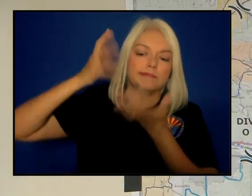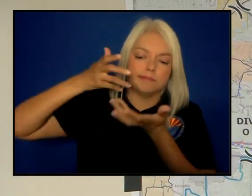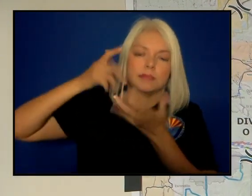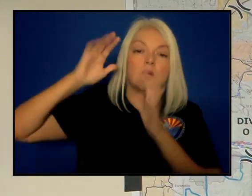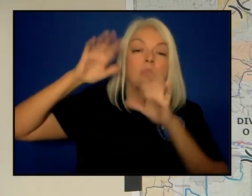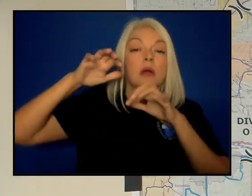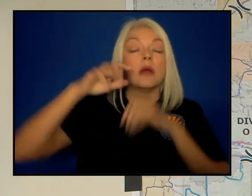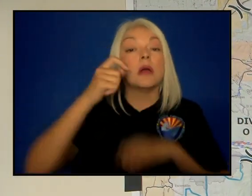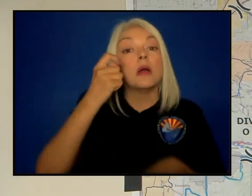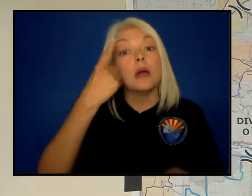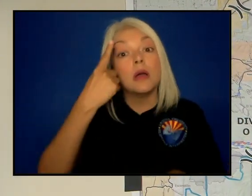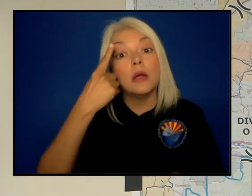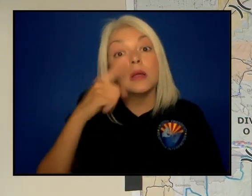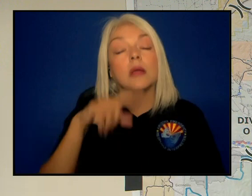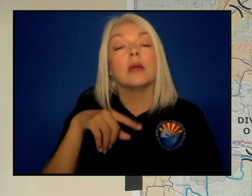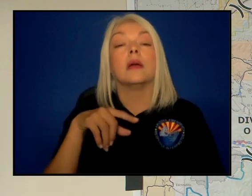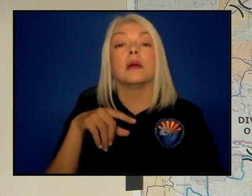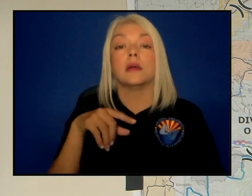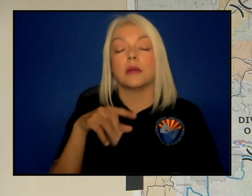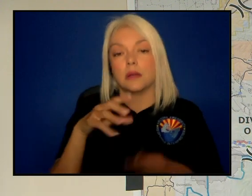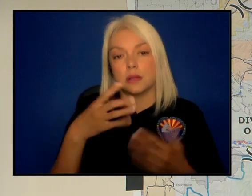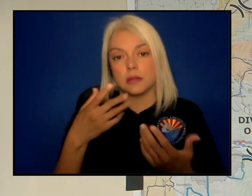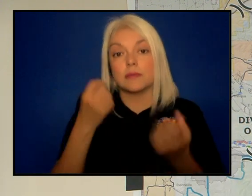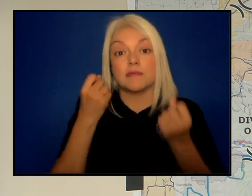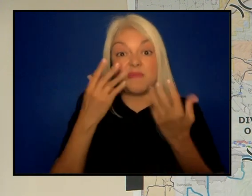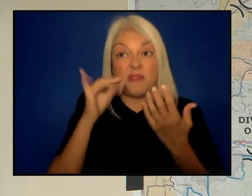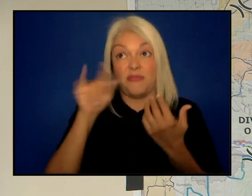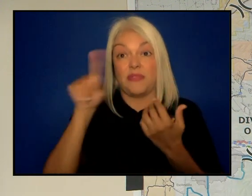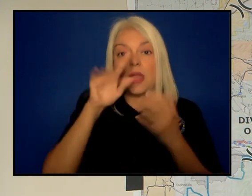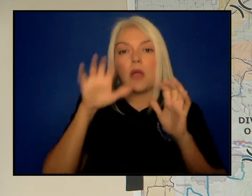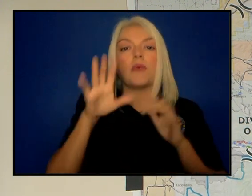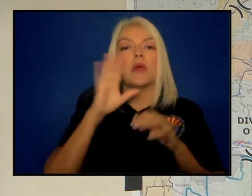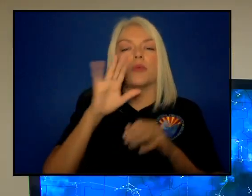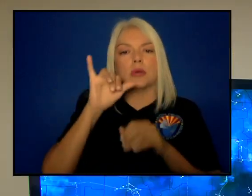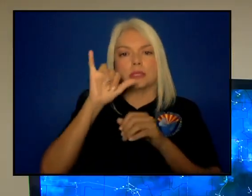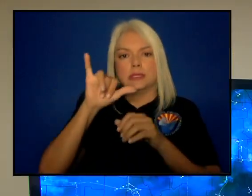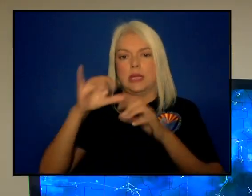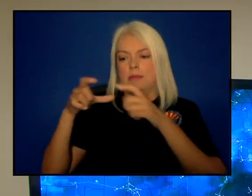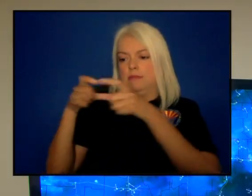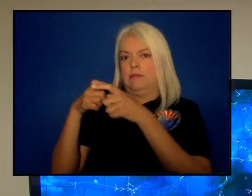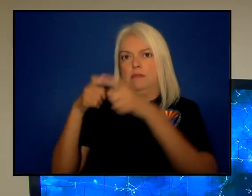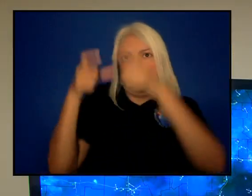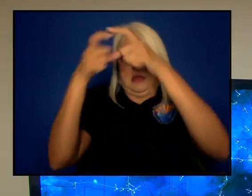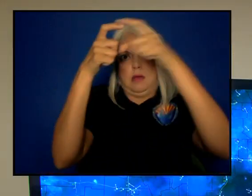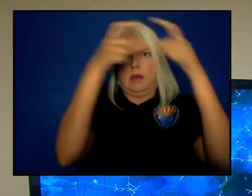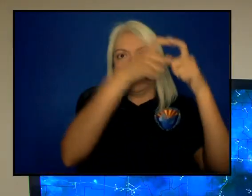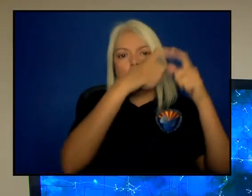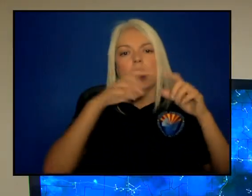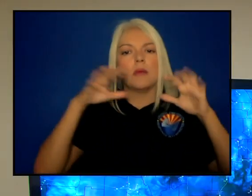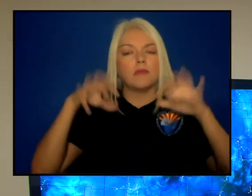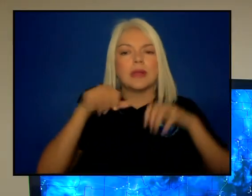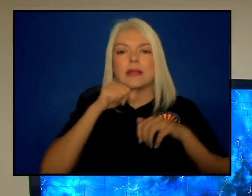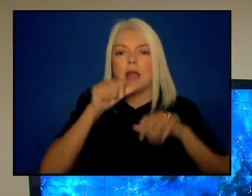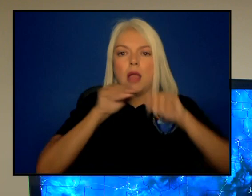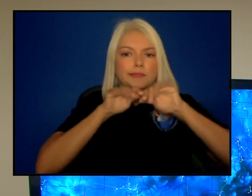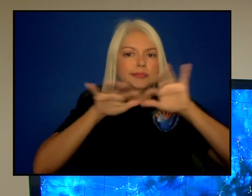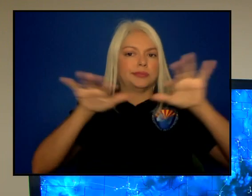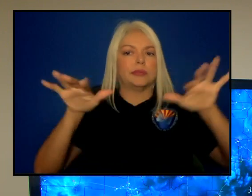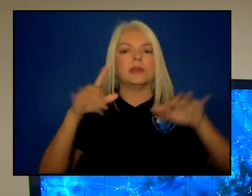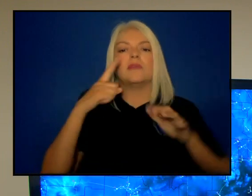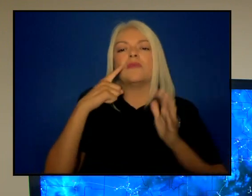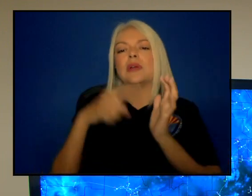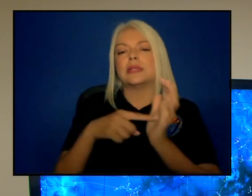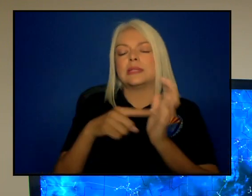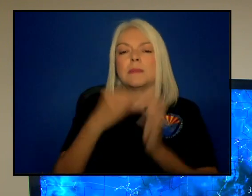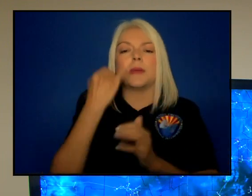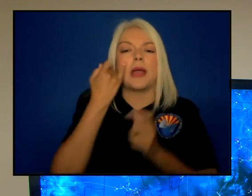from that, though, is a lot of that is going to be localized. So, for example, if we see something form down